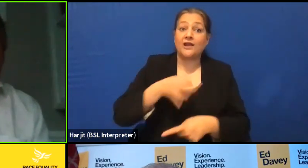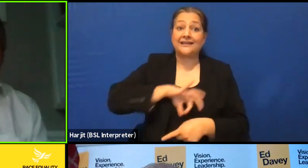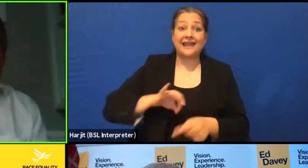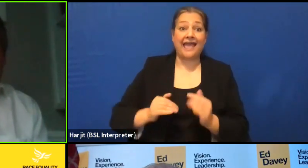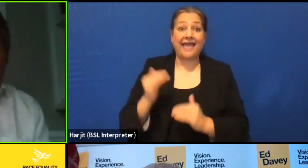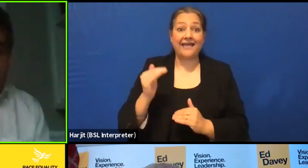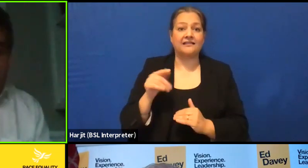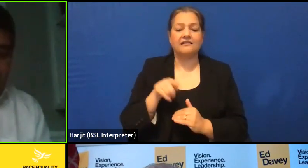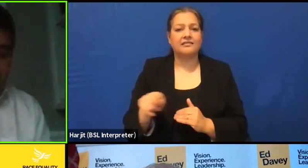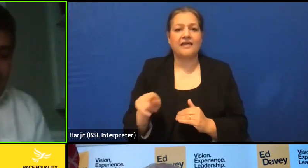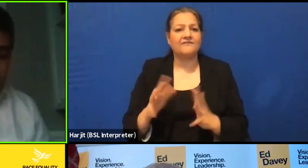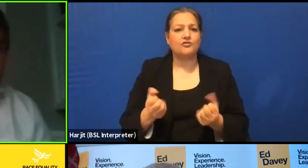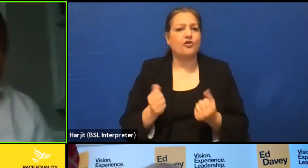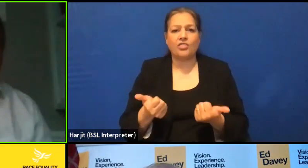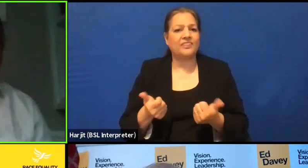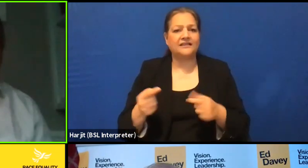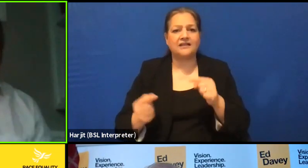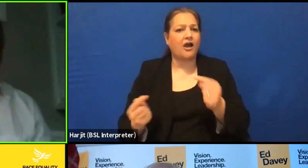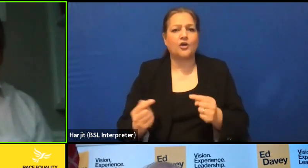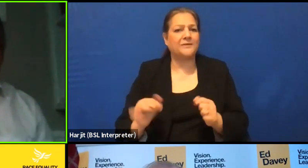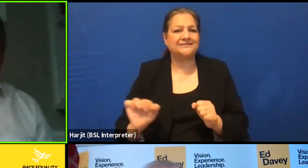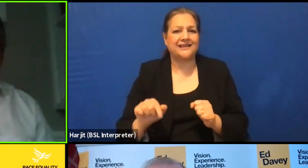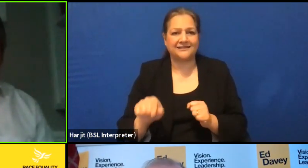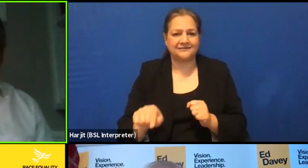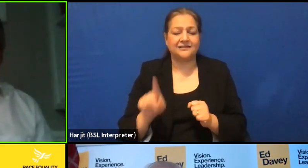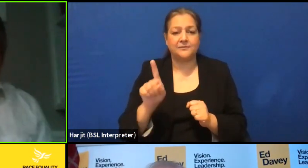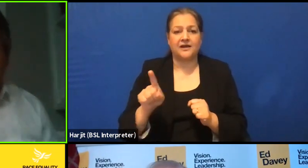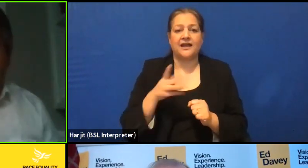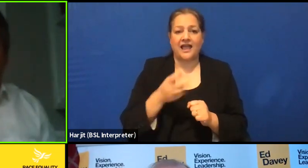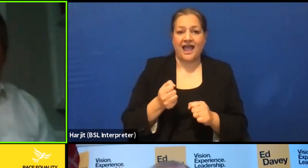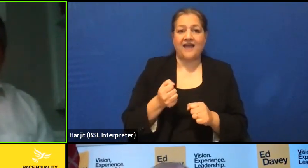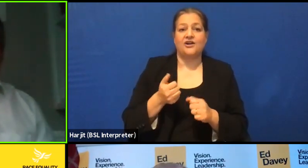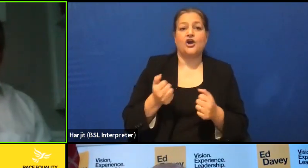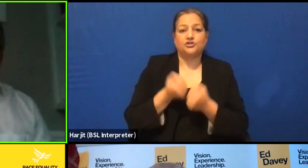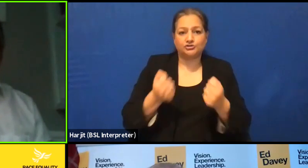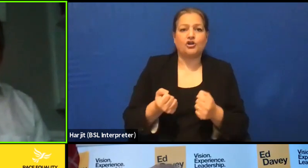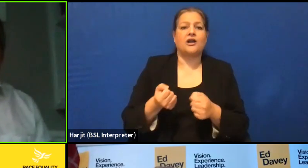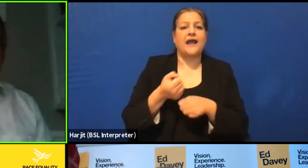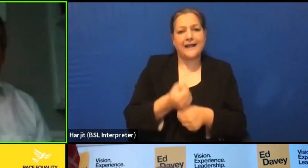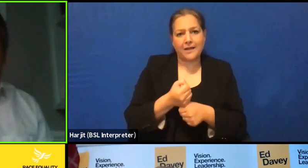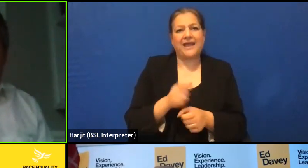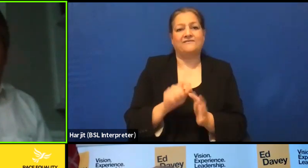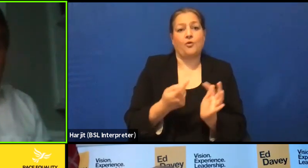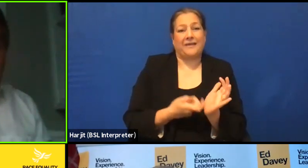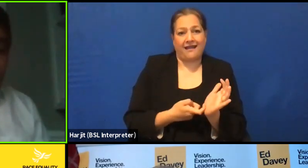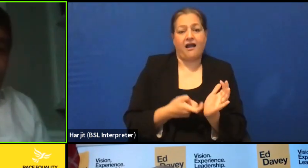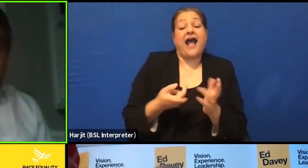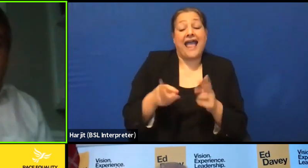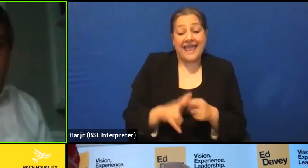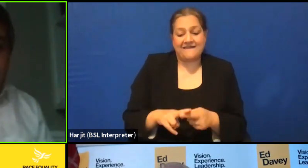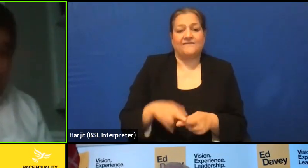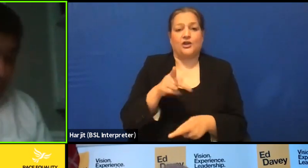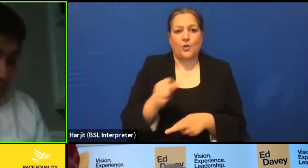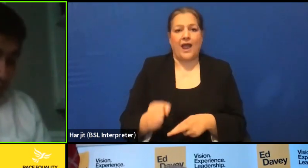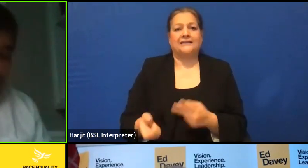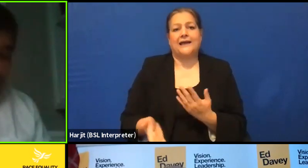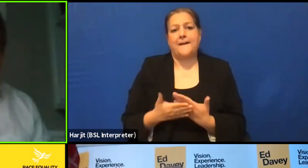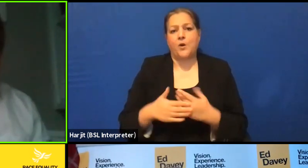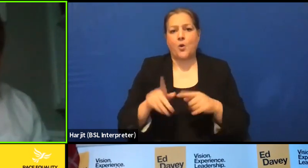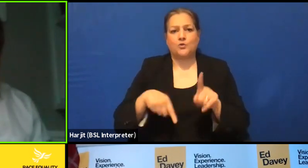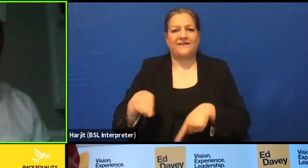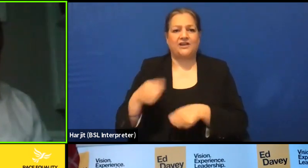argument yet. So I think you'd have a stronger campaign for PR if you had a more diverse campaign as well.